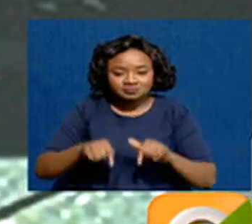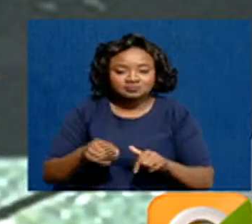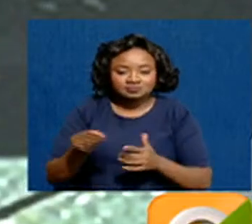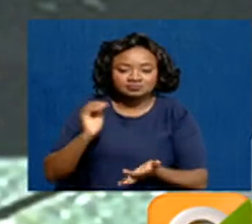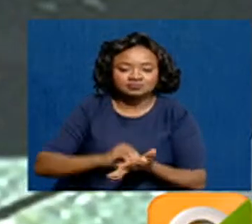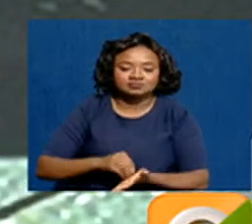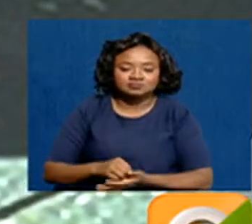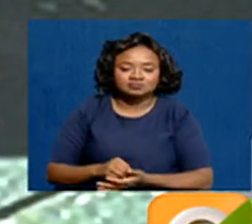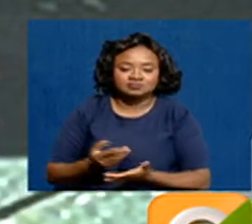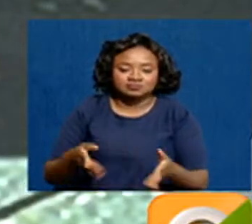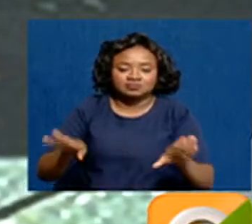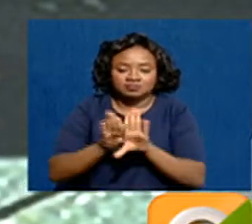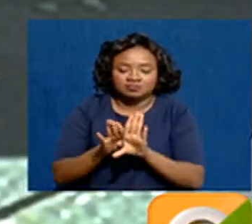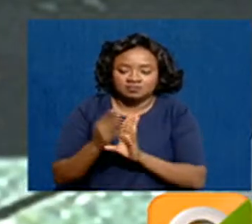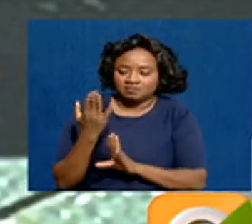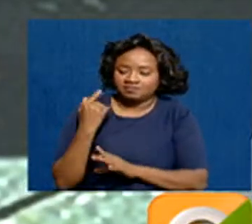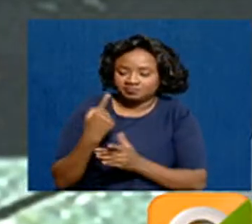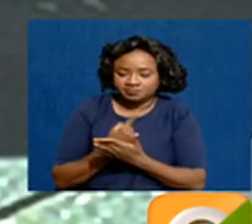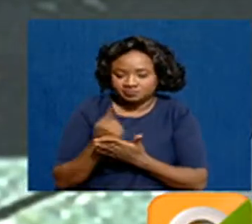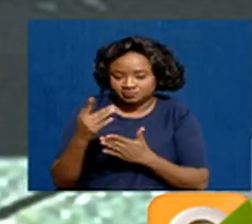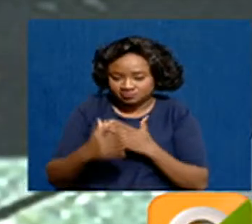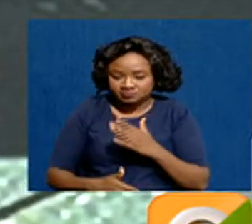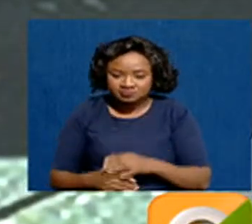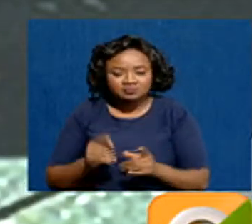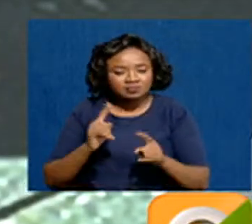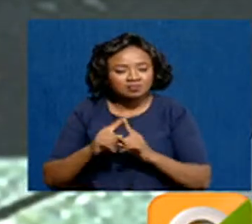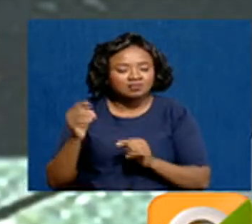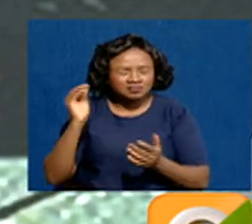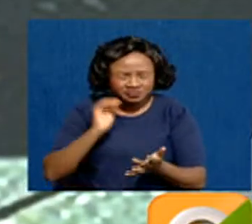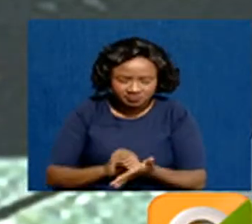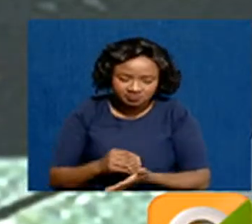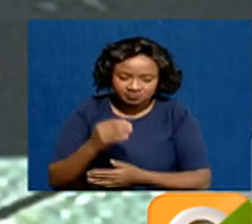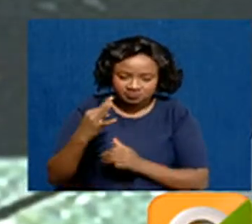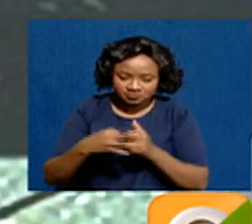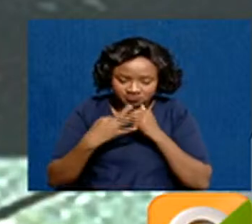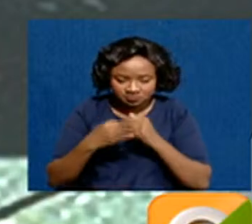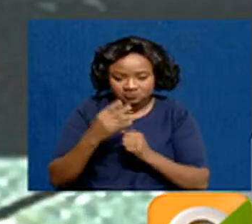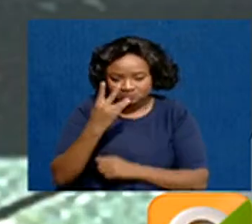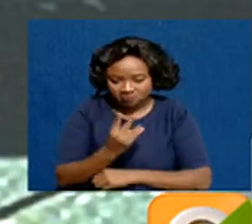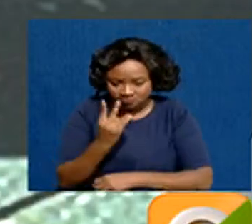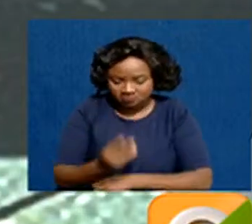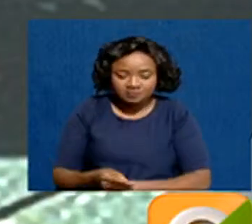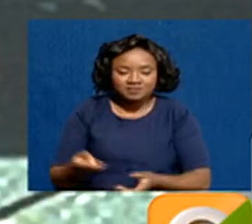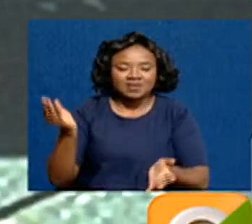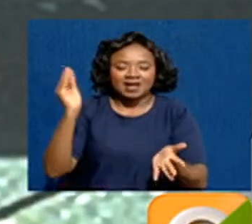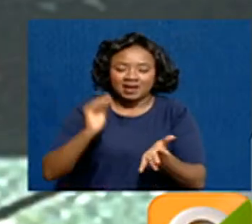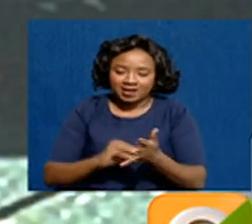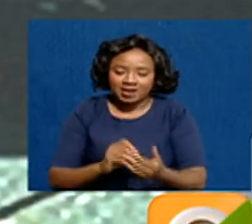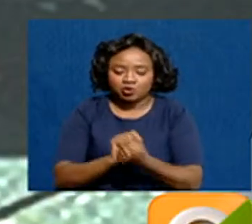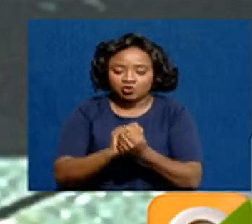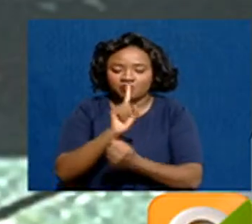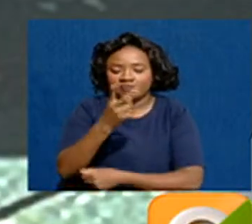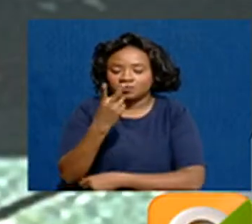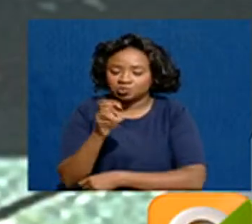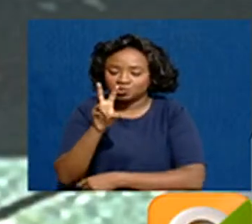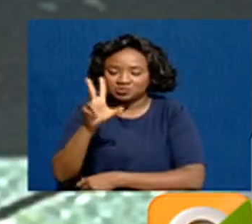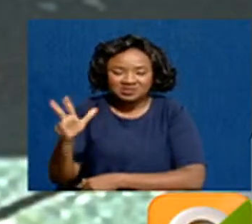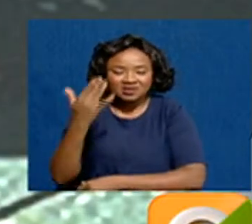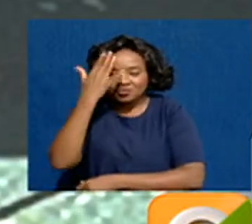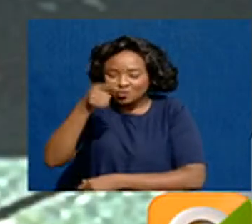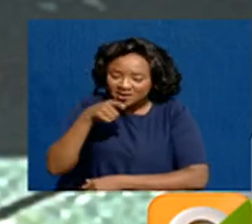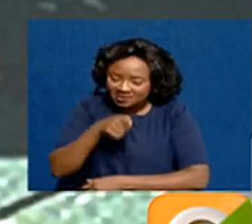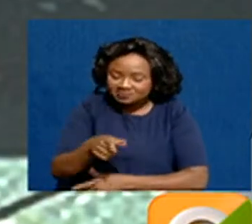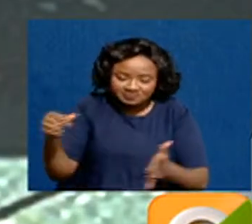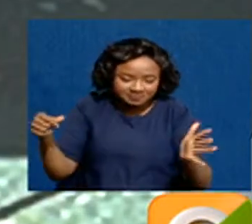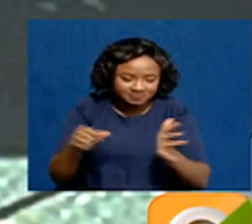was closed again on the 8th of April. Waziri, it was closed again in November 2023. Why aren't you able to